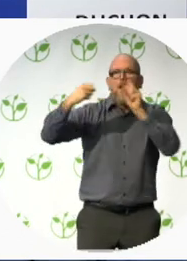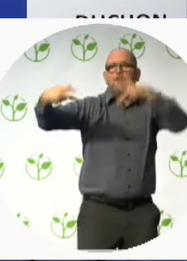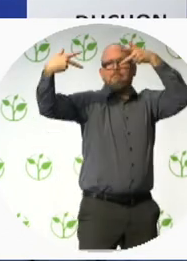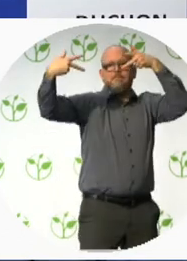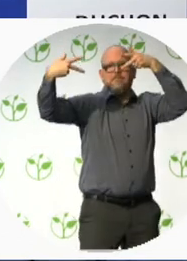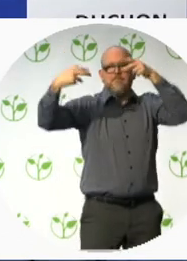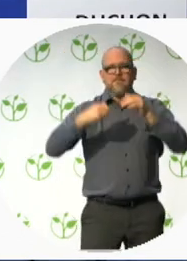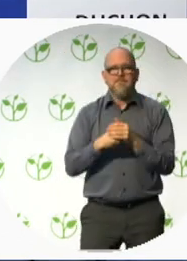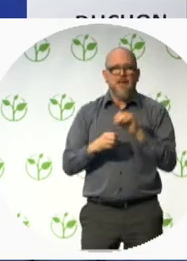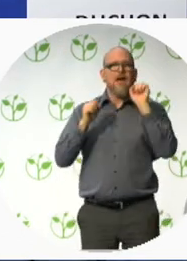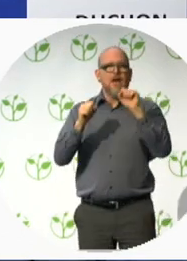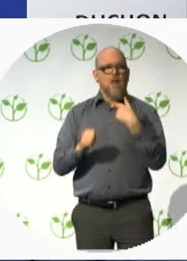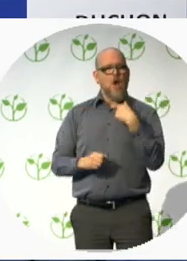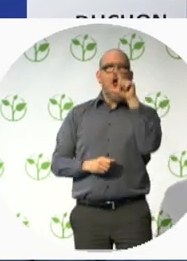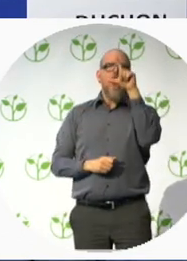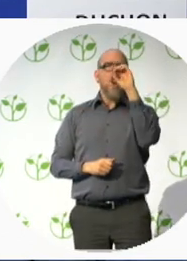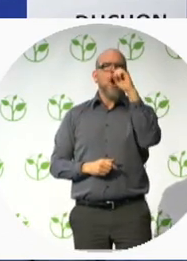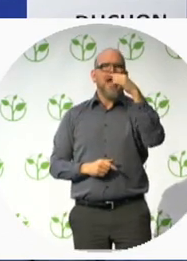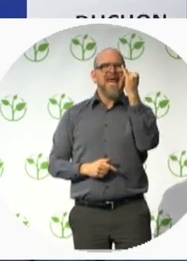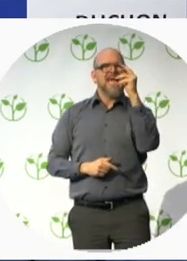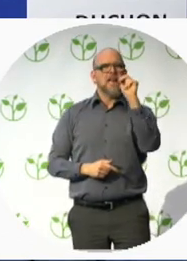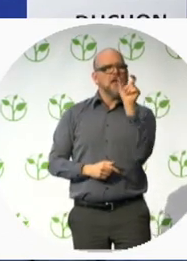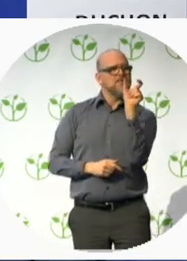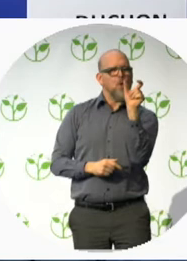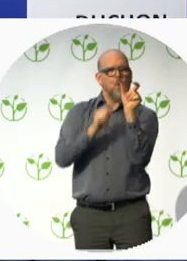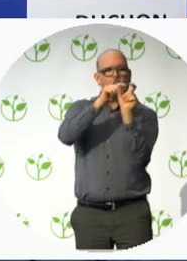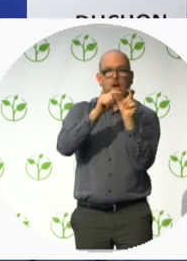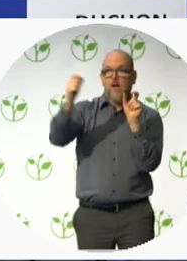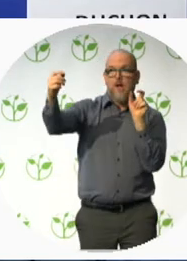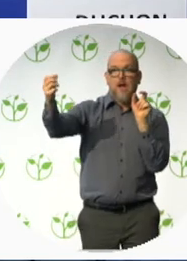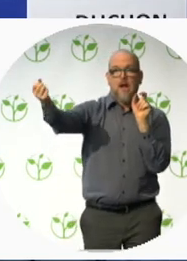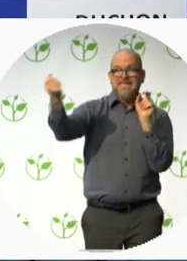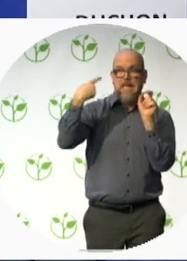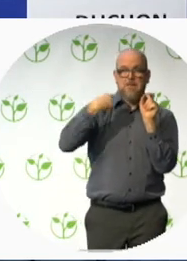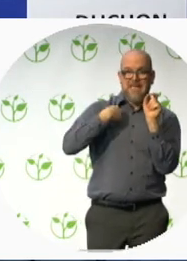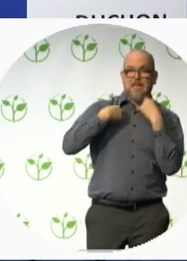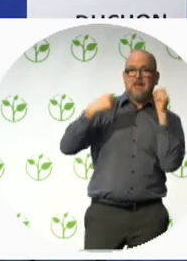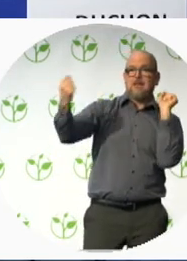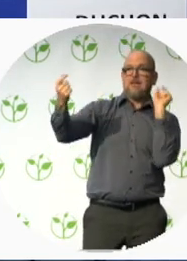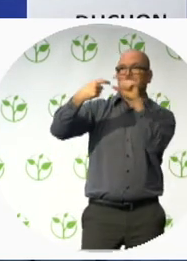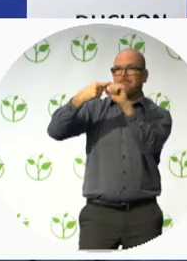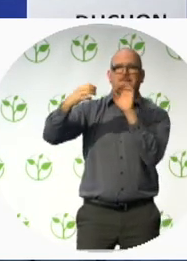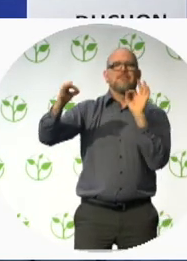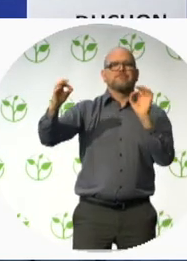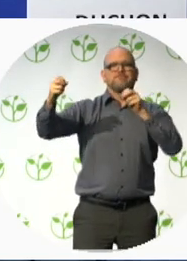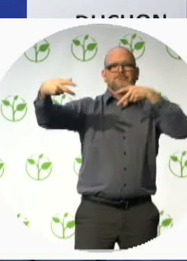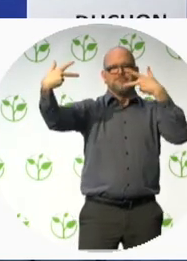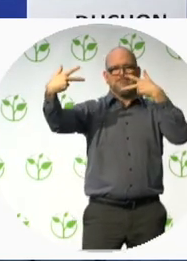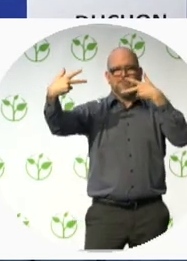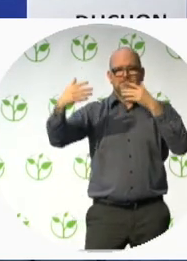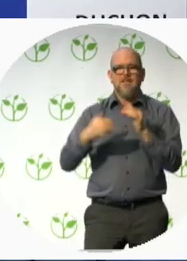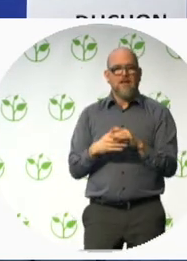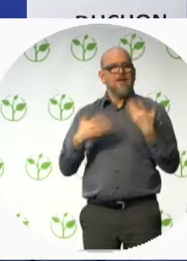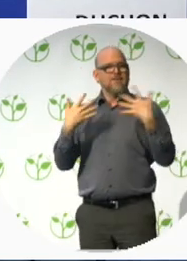smart banking in sign language in short words. And what Tom said at the beginning, what we will try now to show you